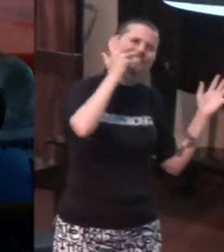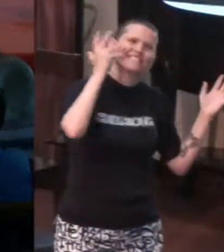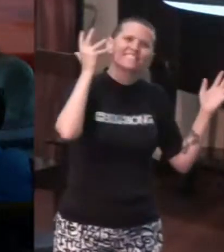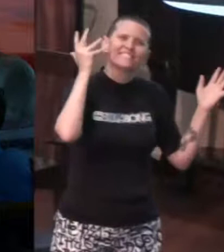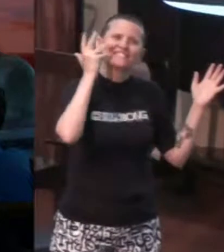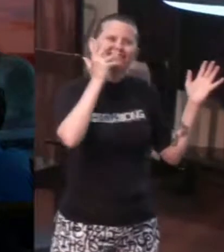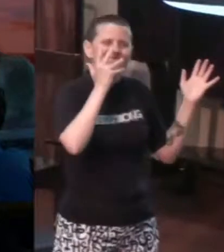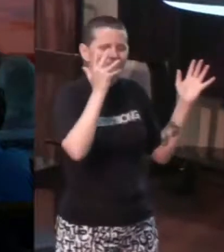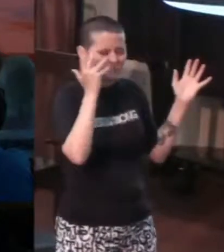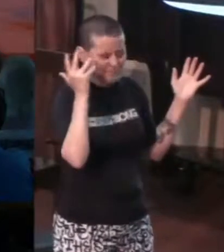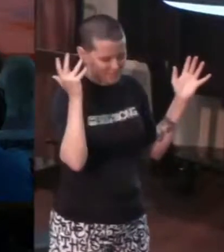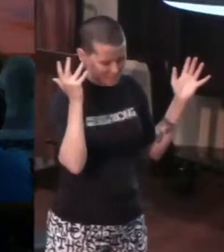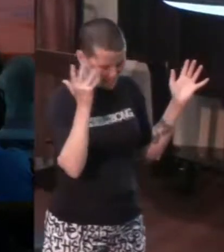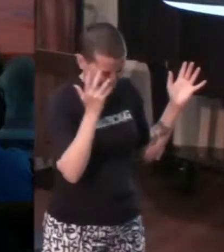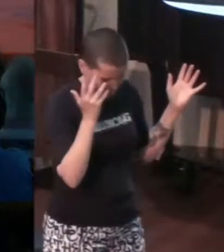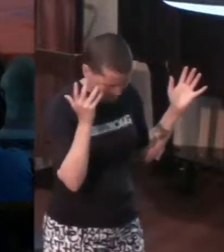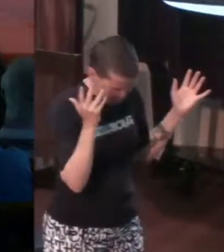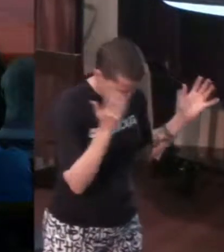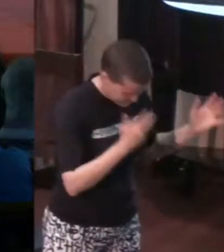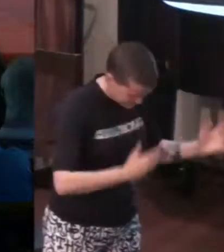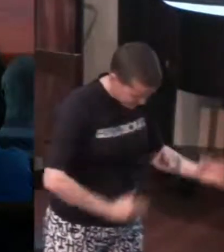There's nothing. There's